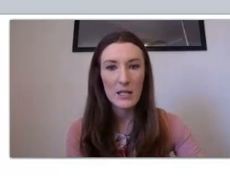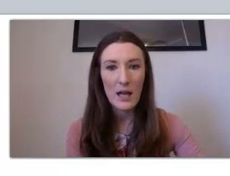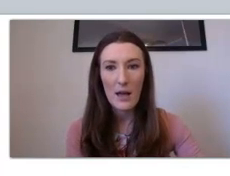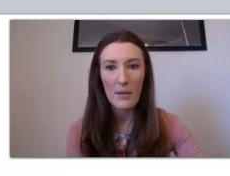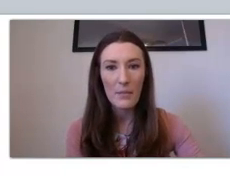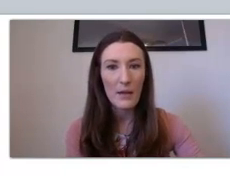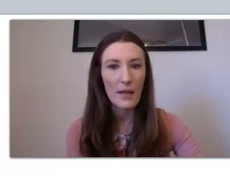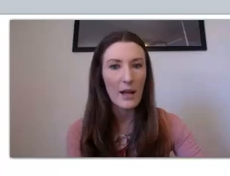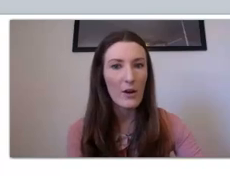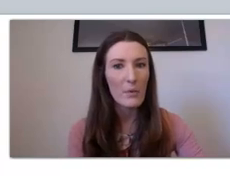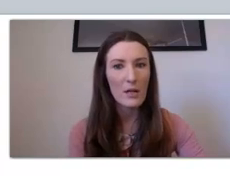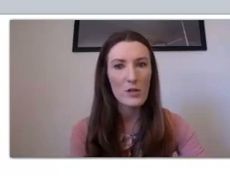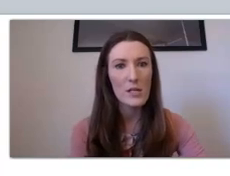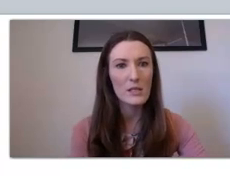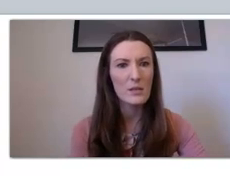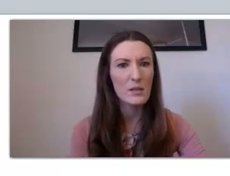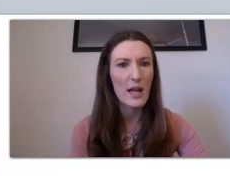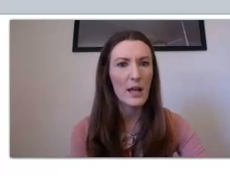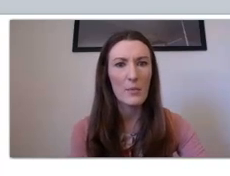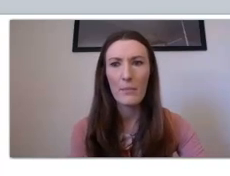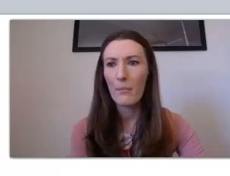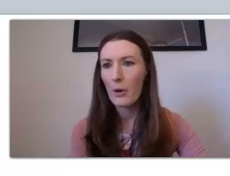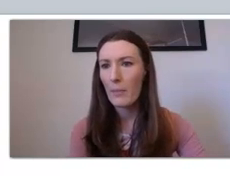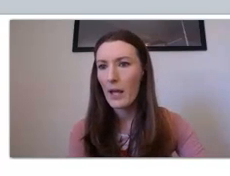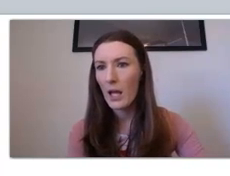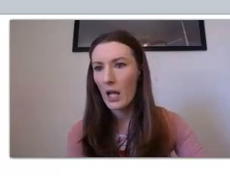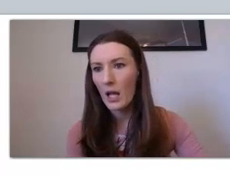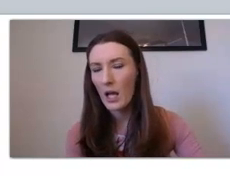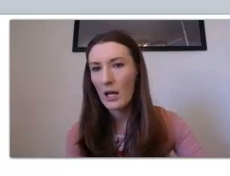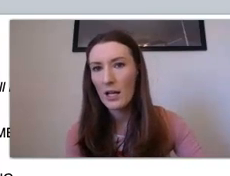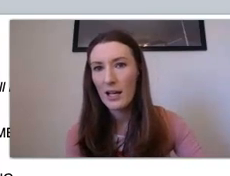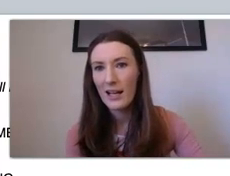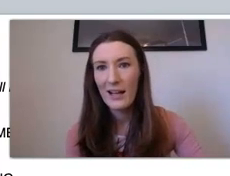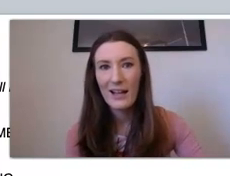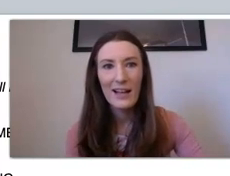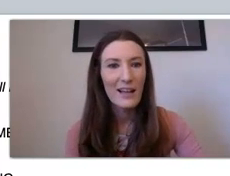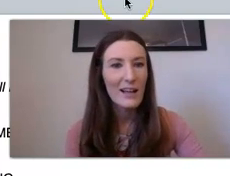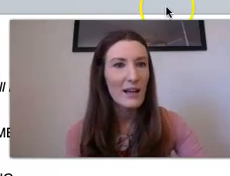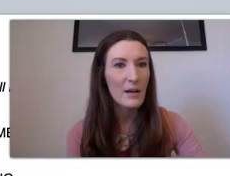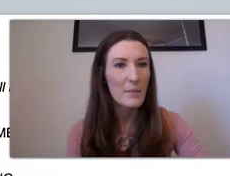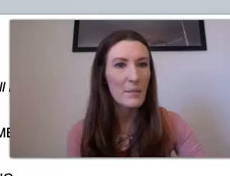contact in Arab countries and burping.